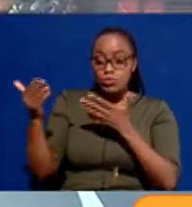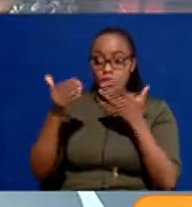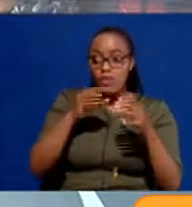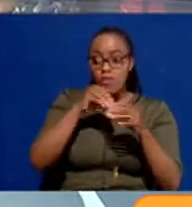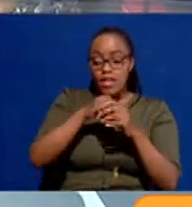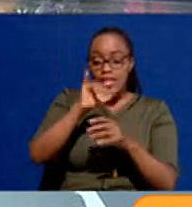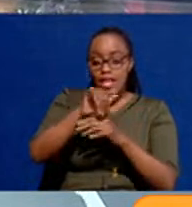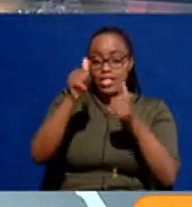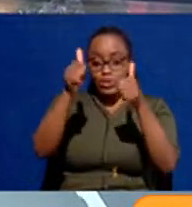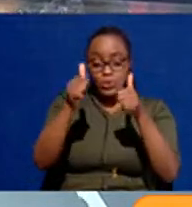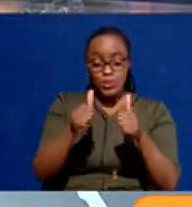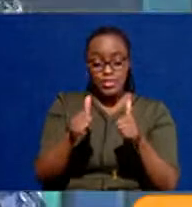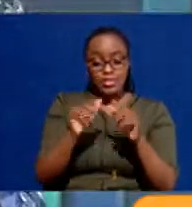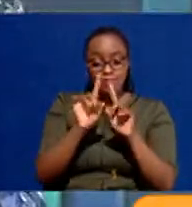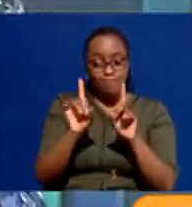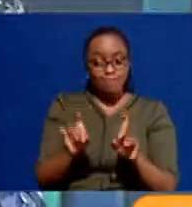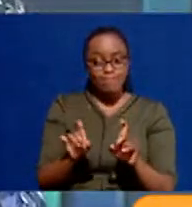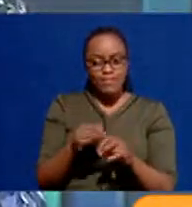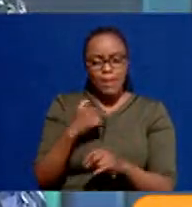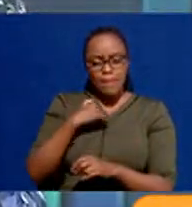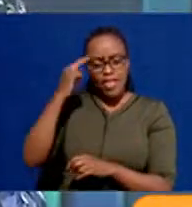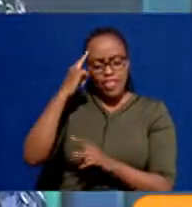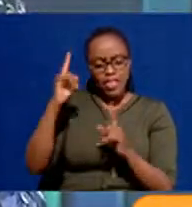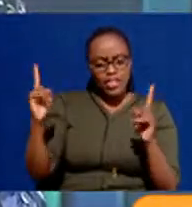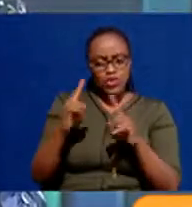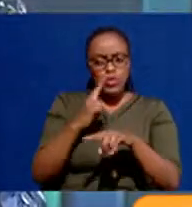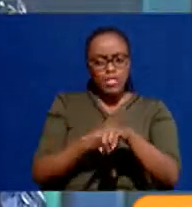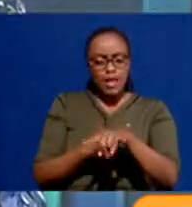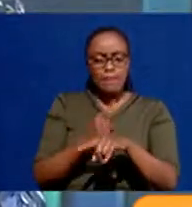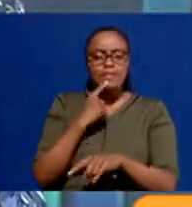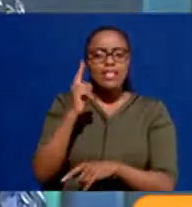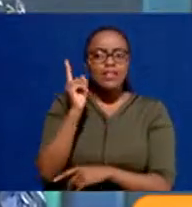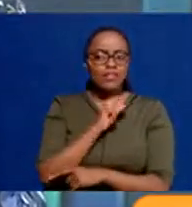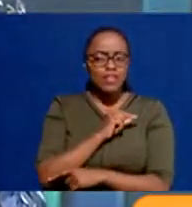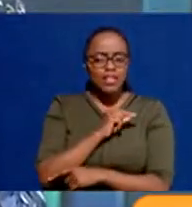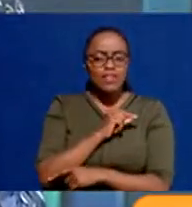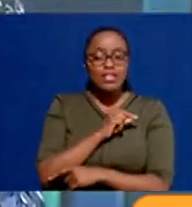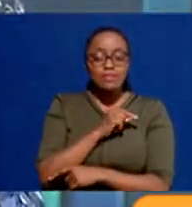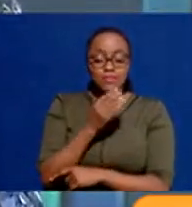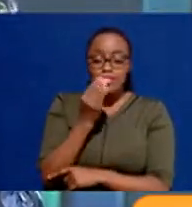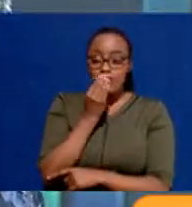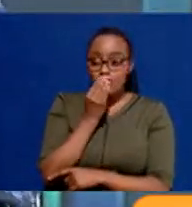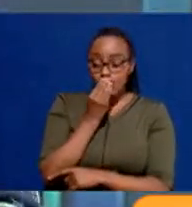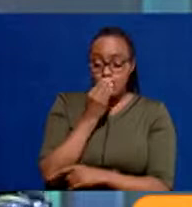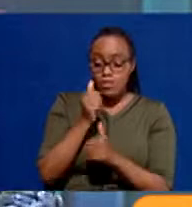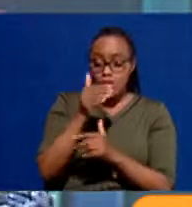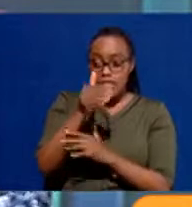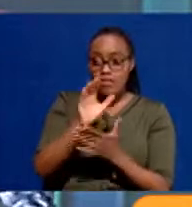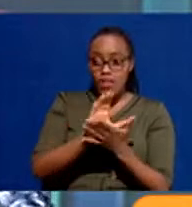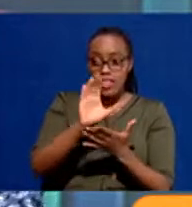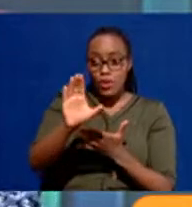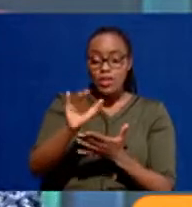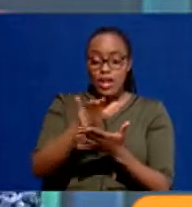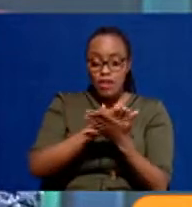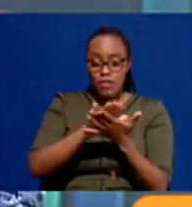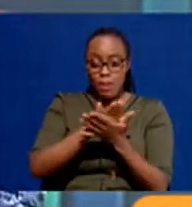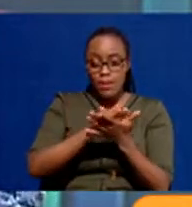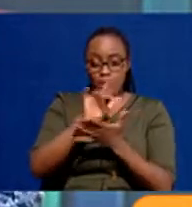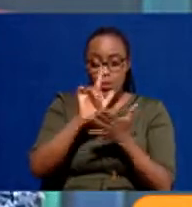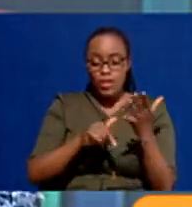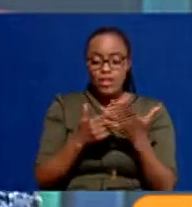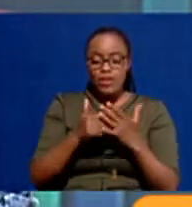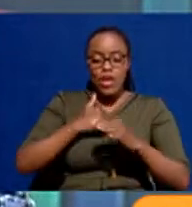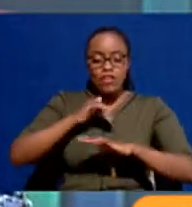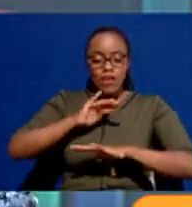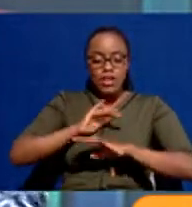that notice? I think for me, the short term, as I've said, that the food allocations are based on the